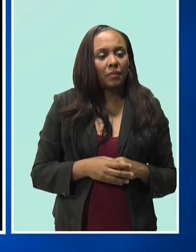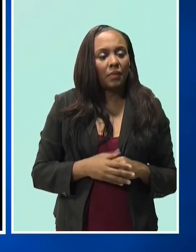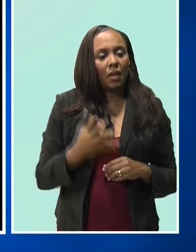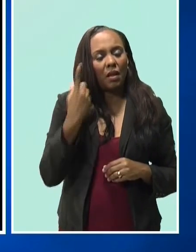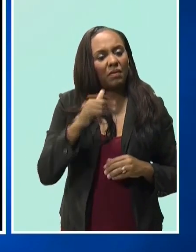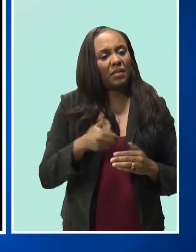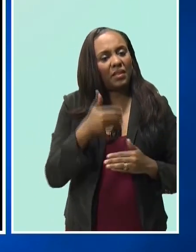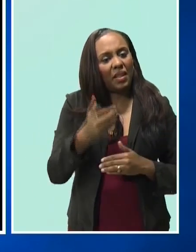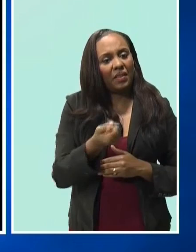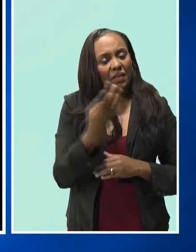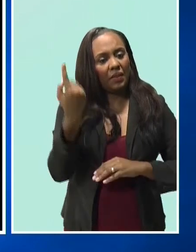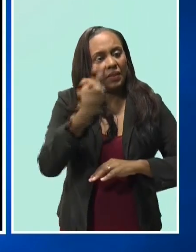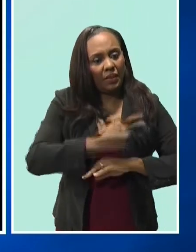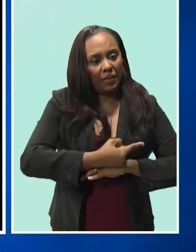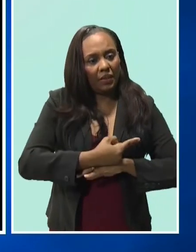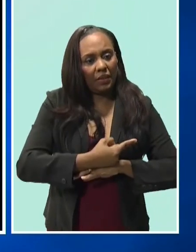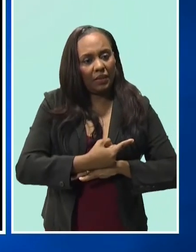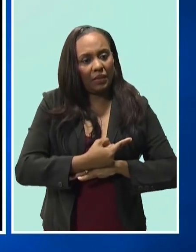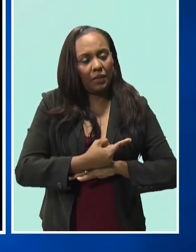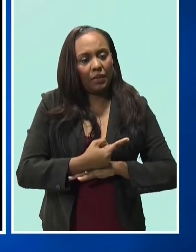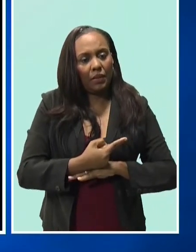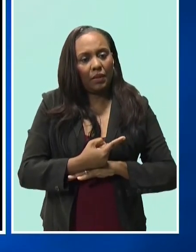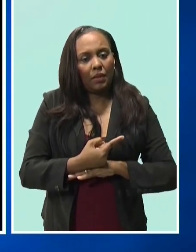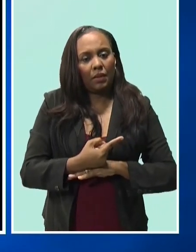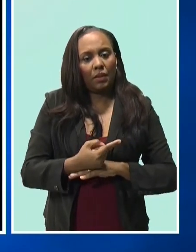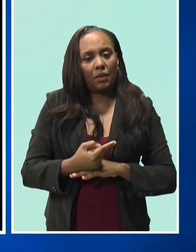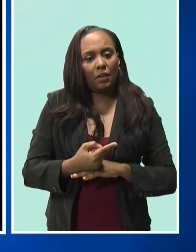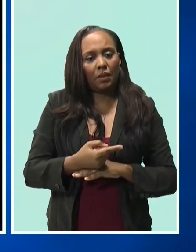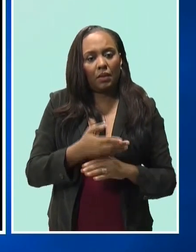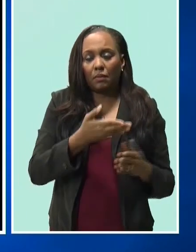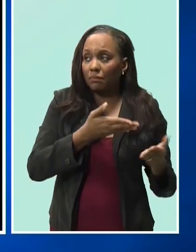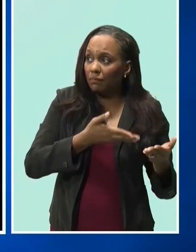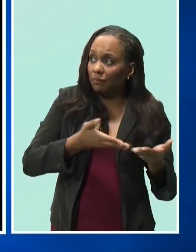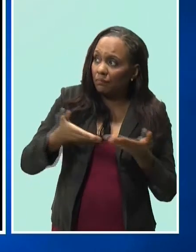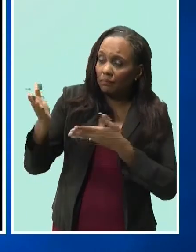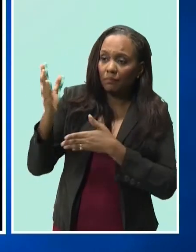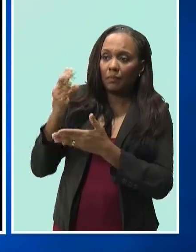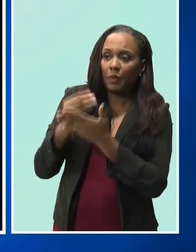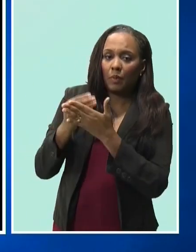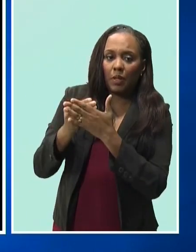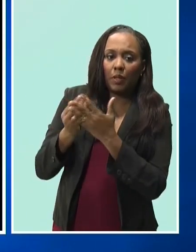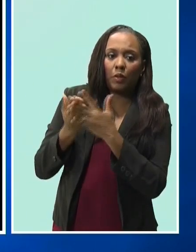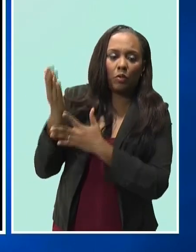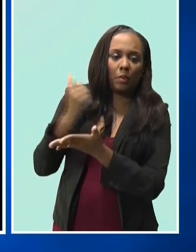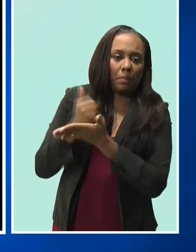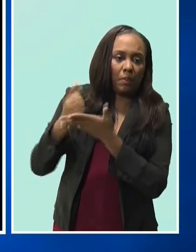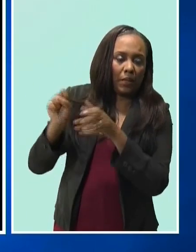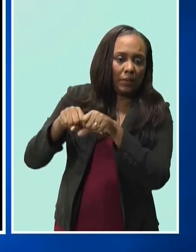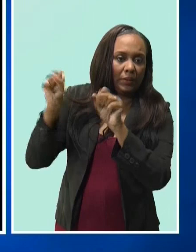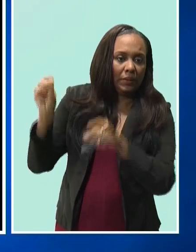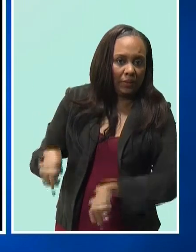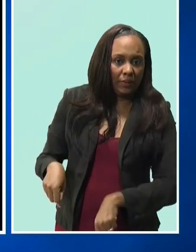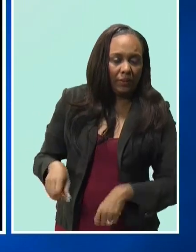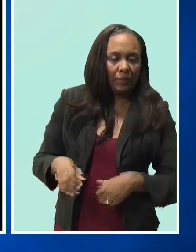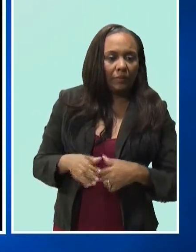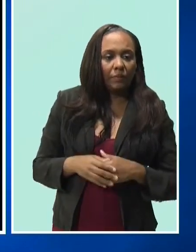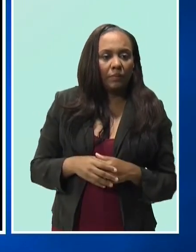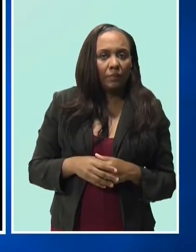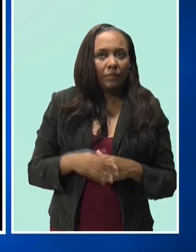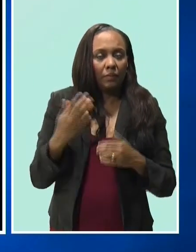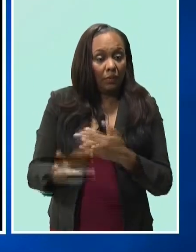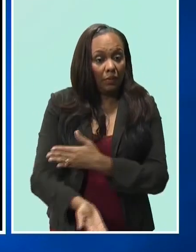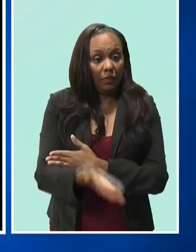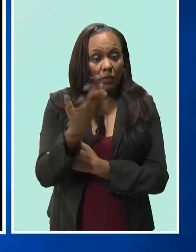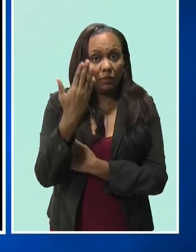few days they will send the money through the banking system. We saw earlier this morning